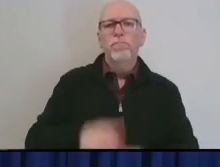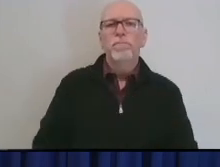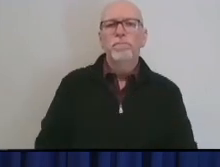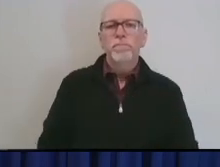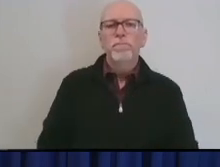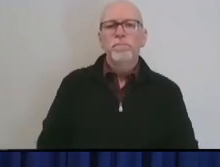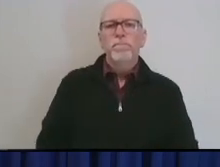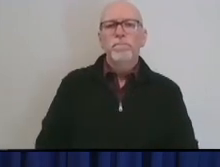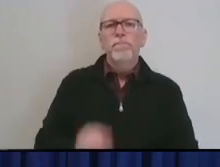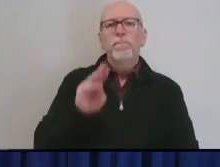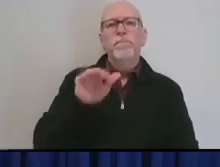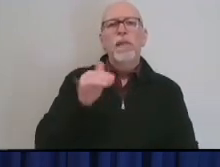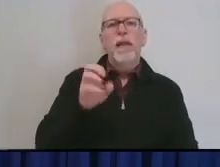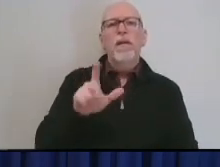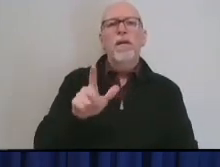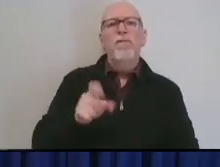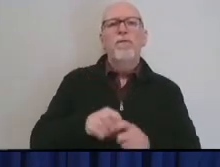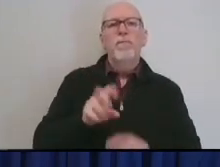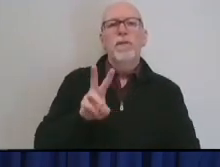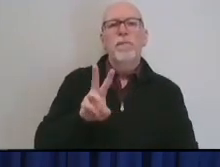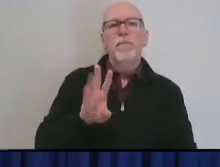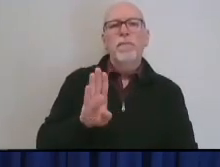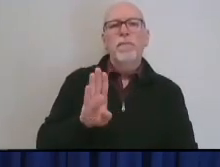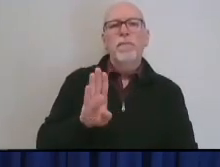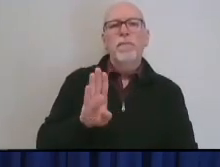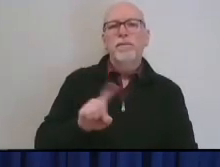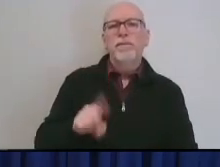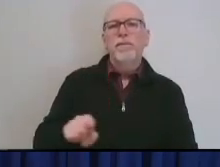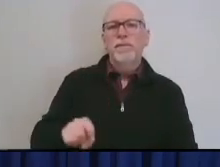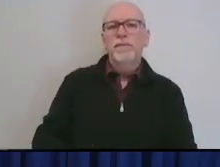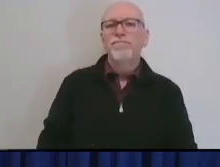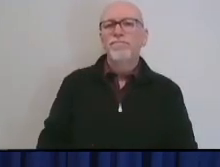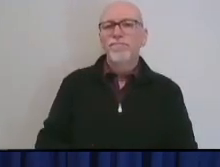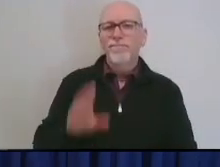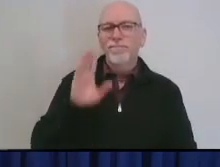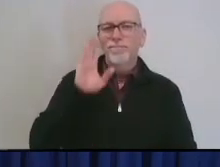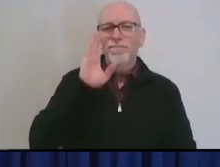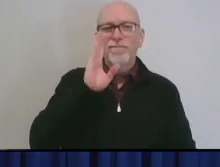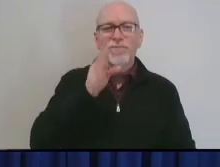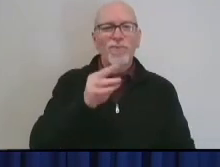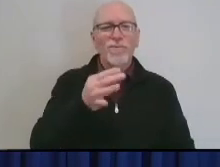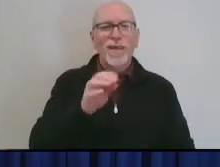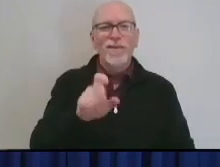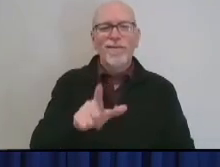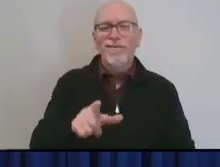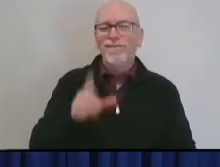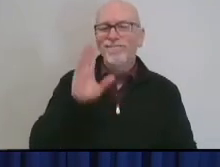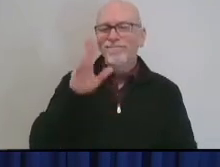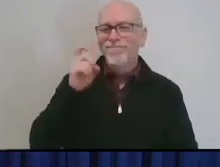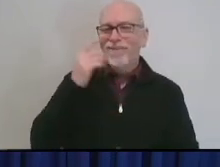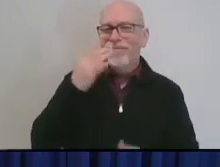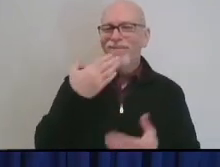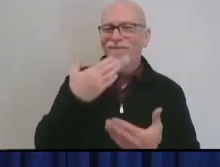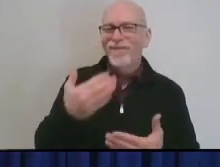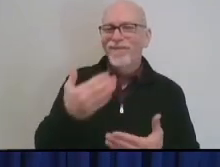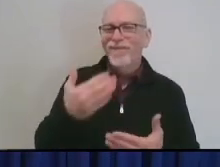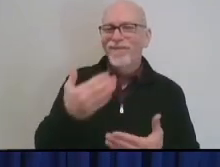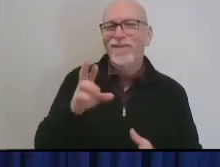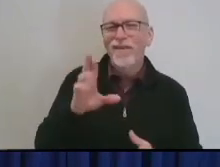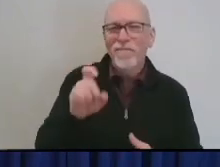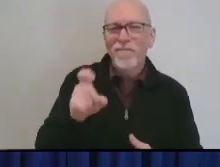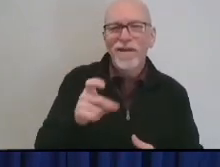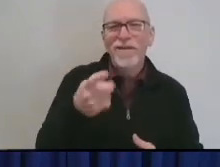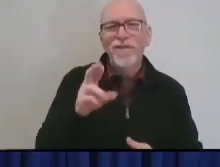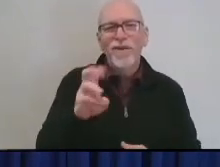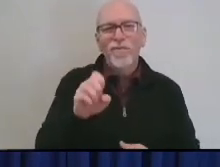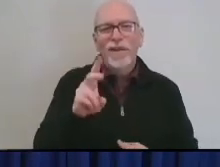with WBEZ. Michael, good afternoon. Oh, thank you, Governor and Dr. Box and Dr. Weaver. It's